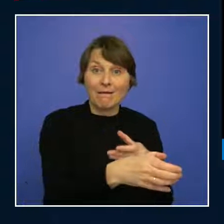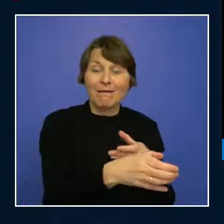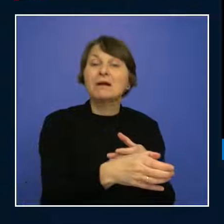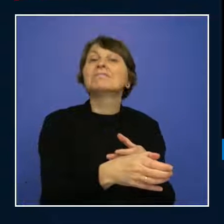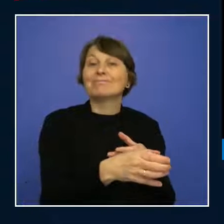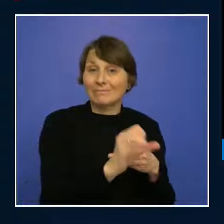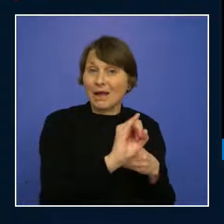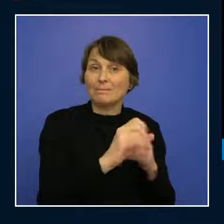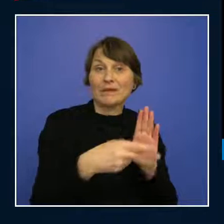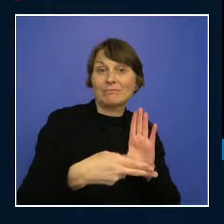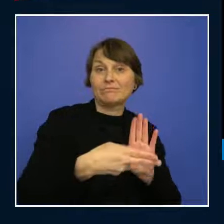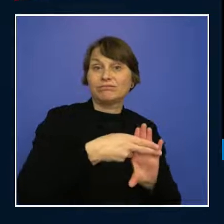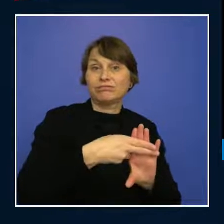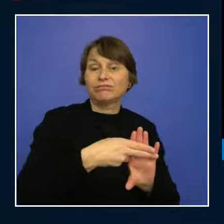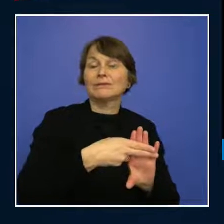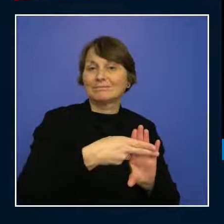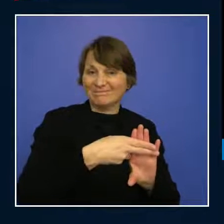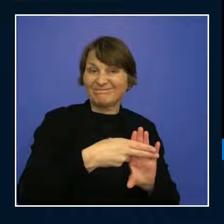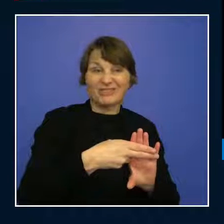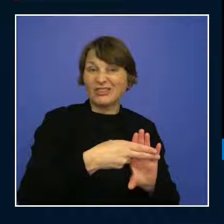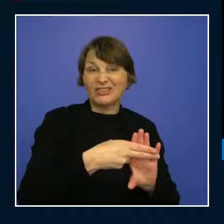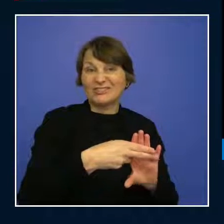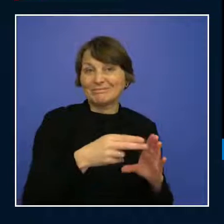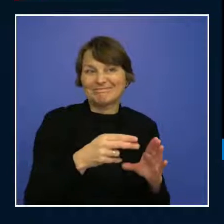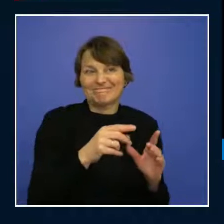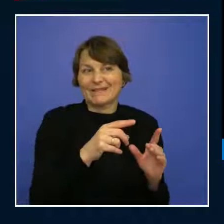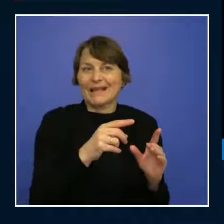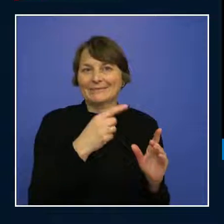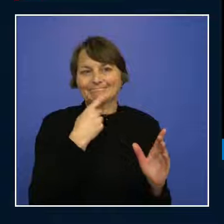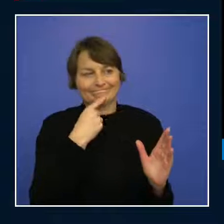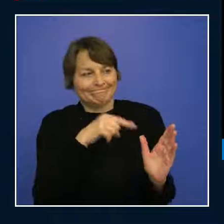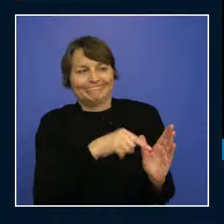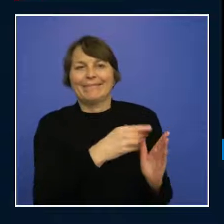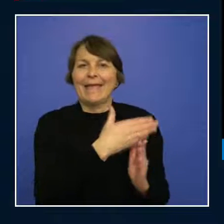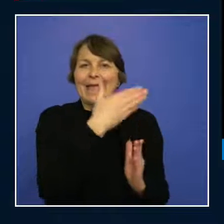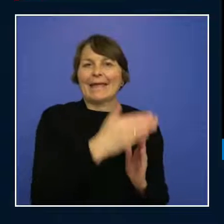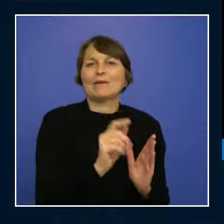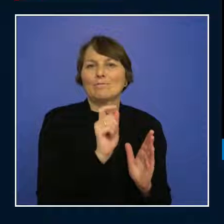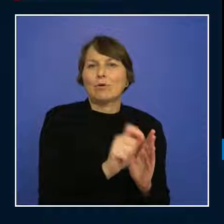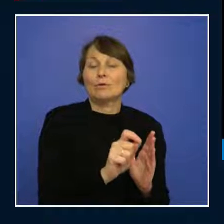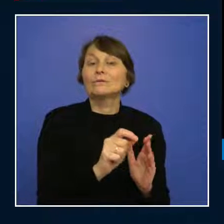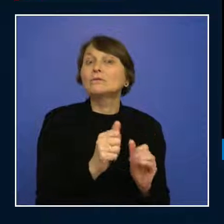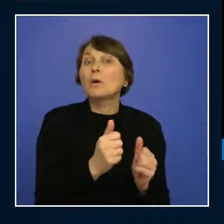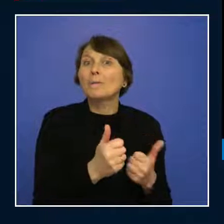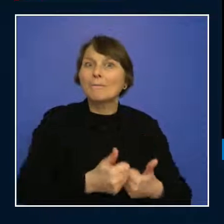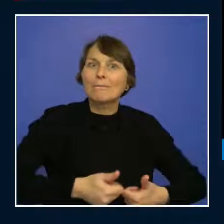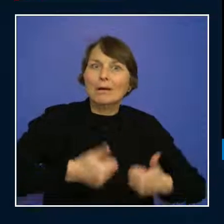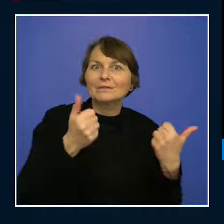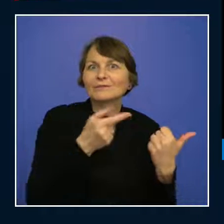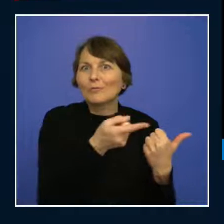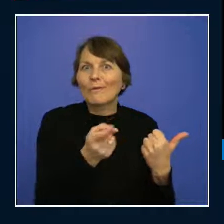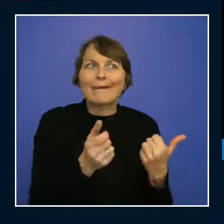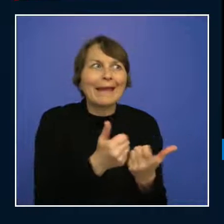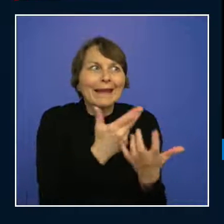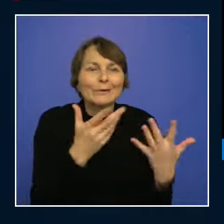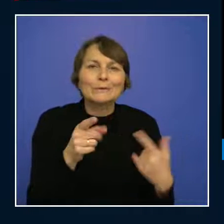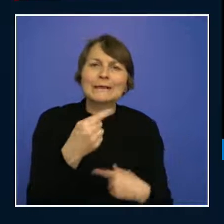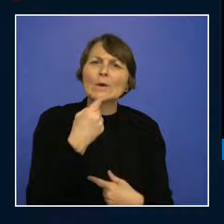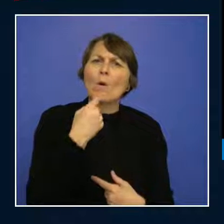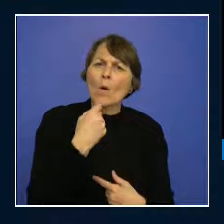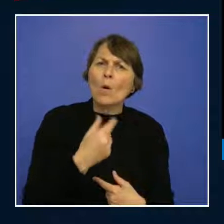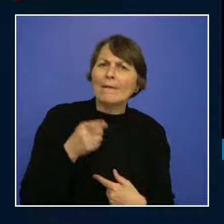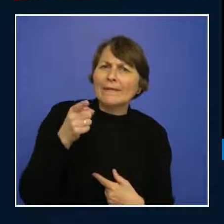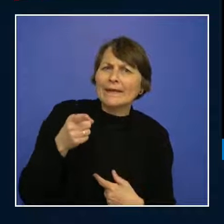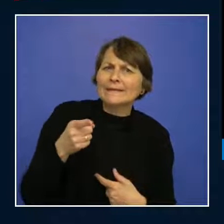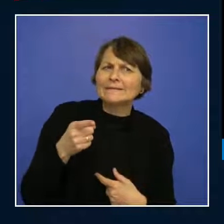into play, it will just become another endpoint. It's also great if you're setting it up and everybody has different jobs and functions when they're setting